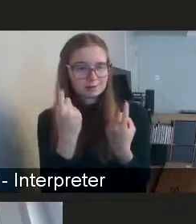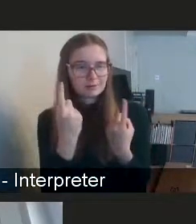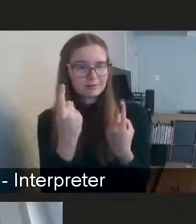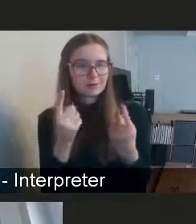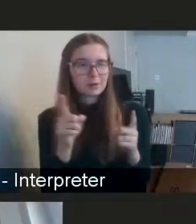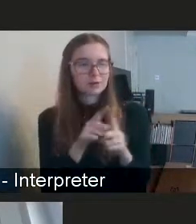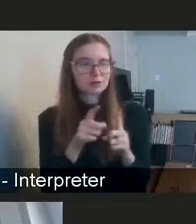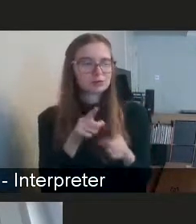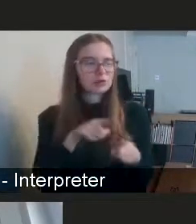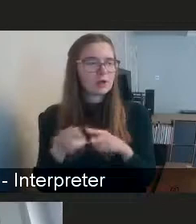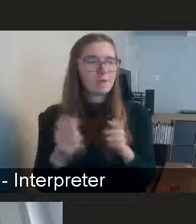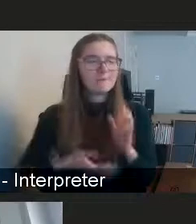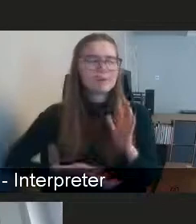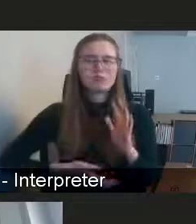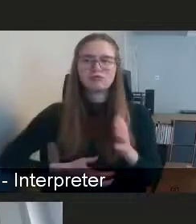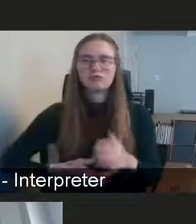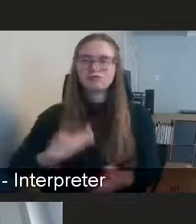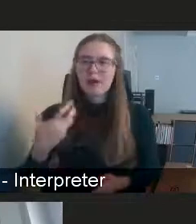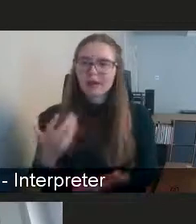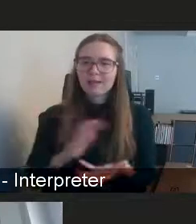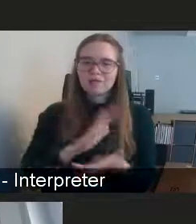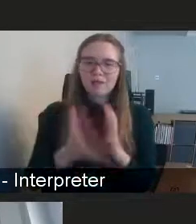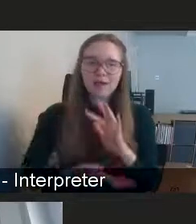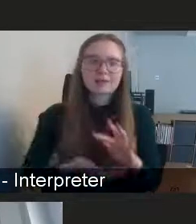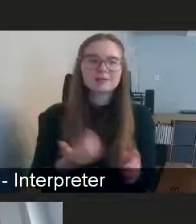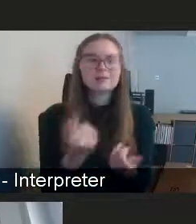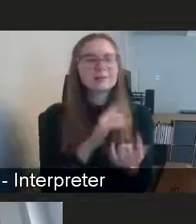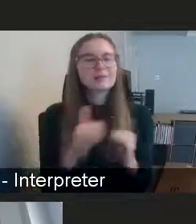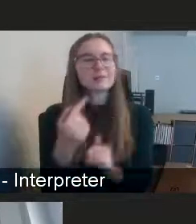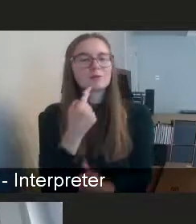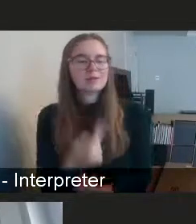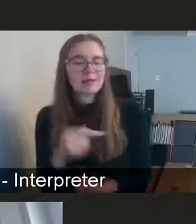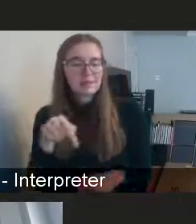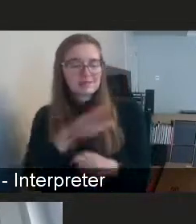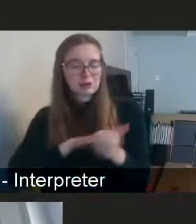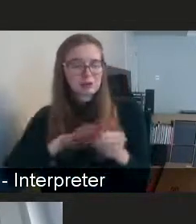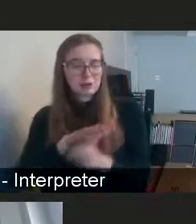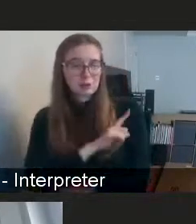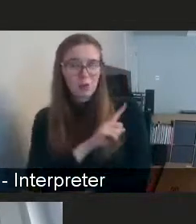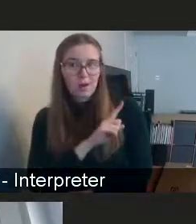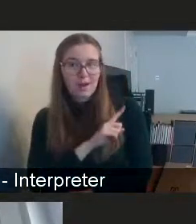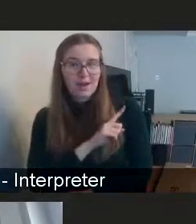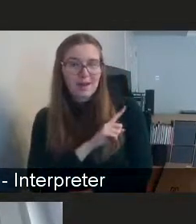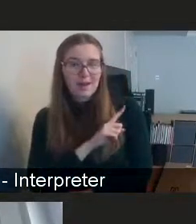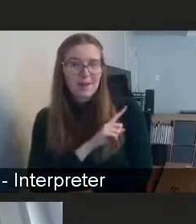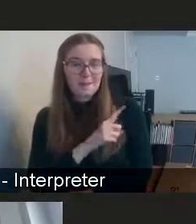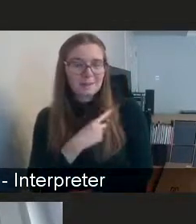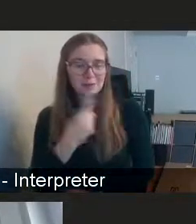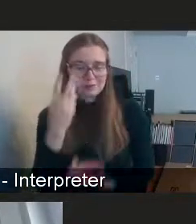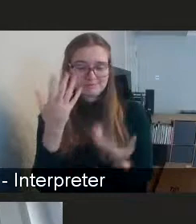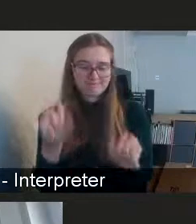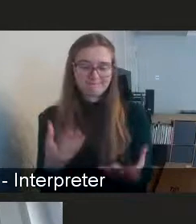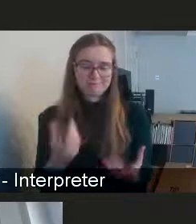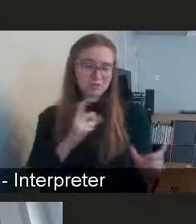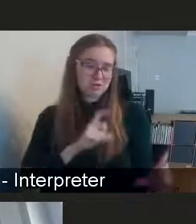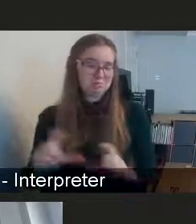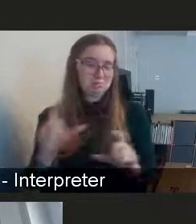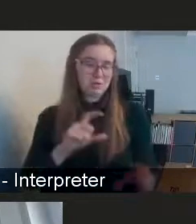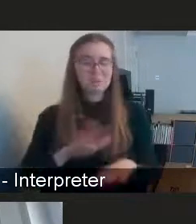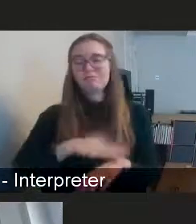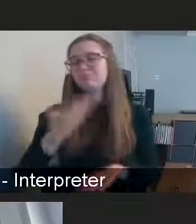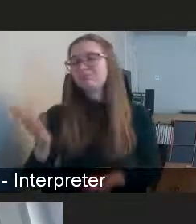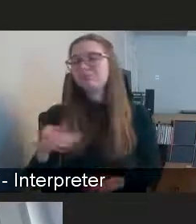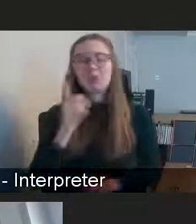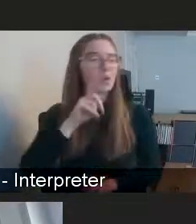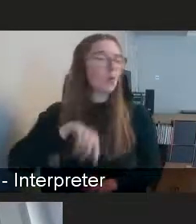reckless as has happened, because sometimes we say that we are in this situation because we dropped the ball. We let go,